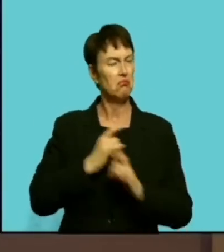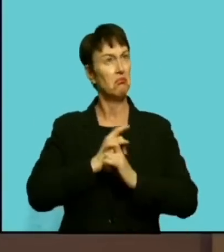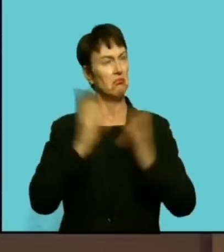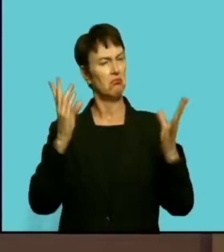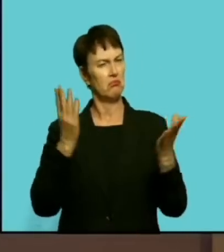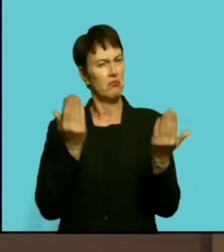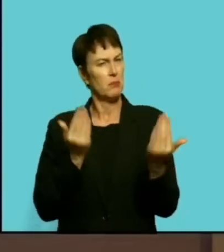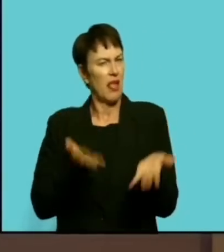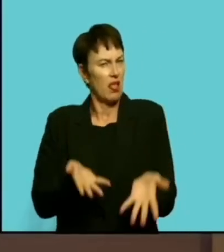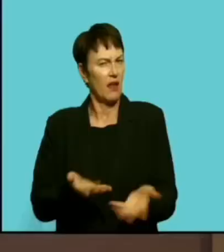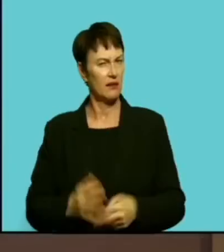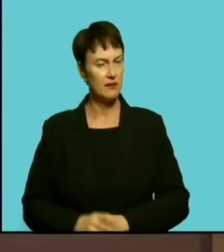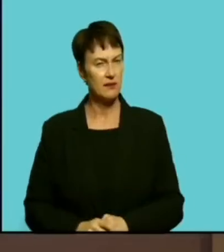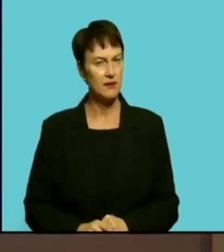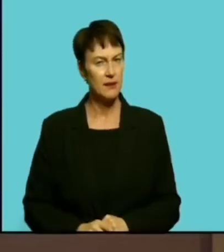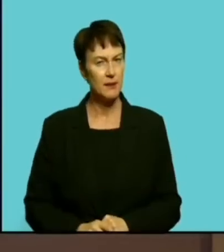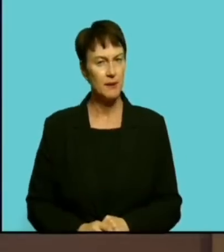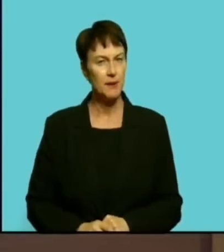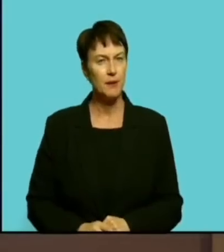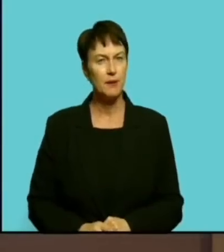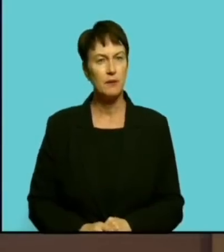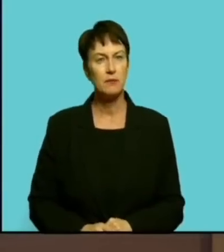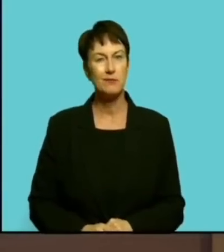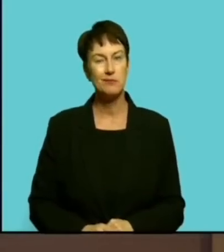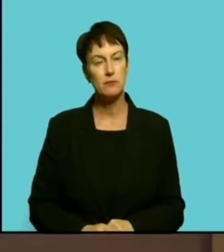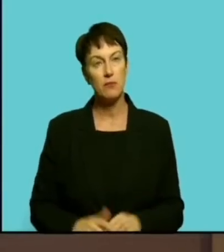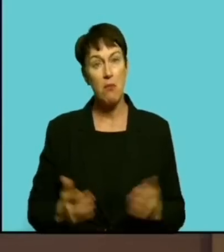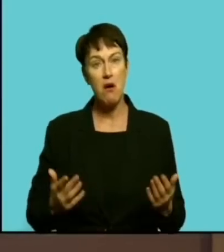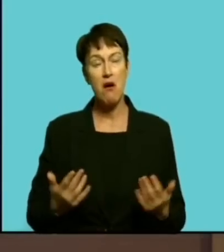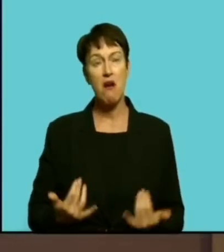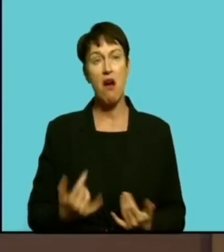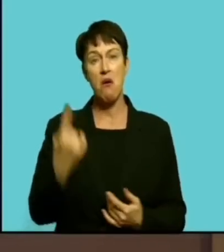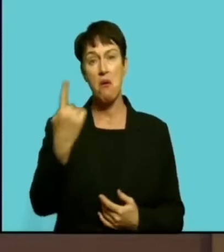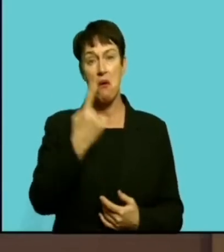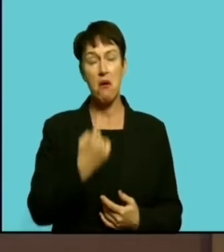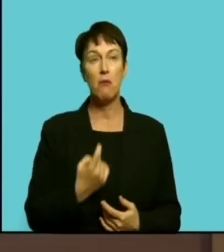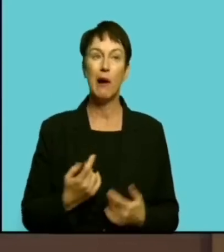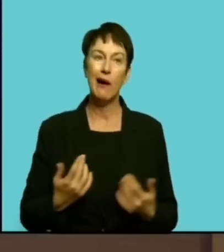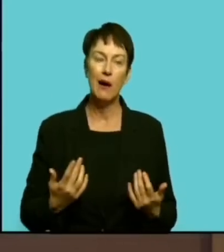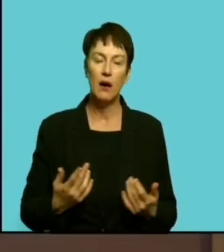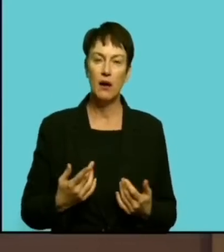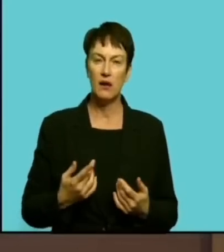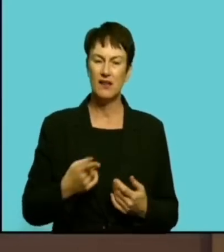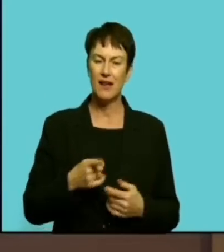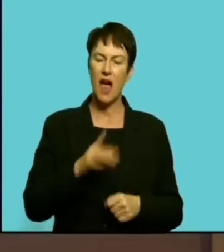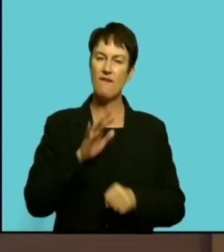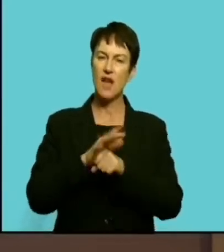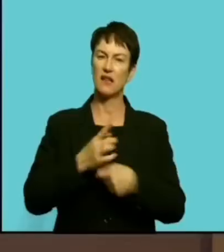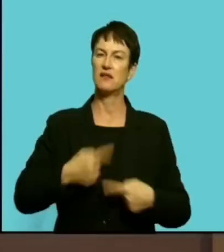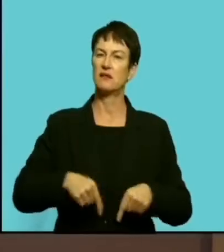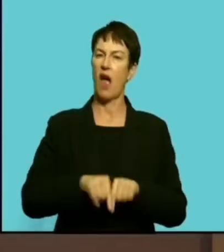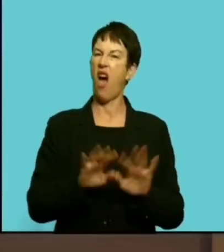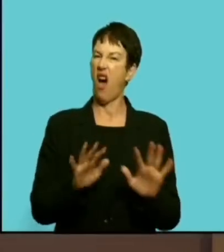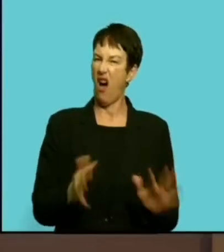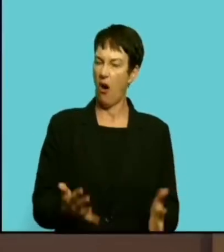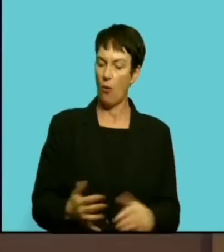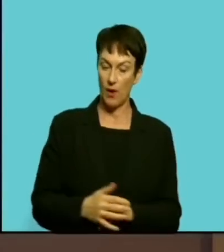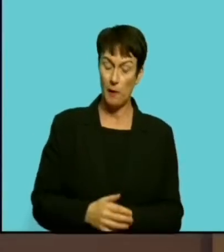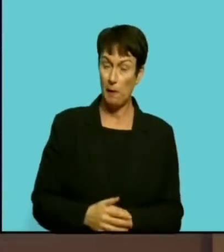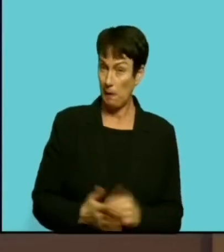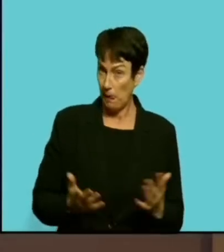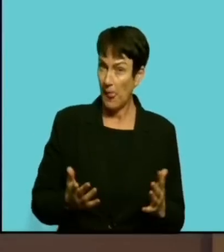to have. Well, what are the channels through which this would affect us? Firstly, is that as global